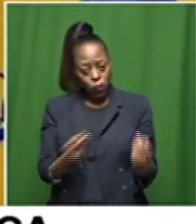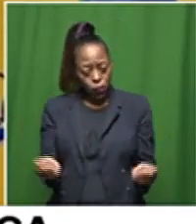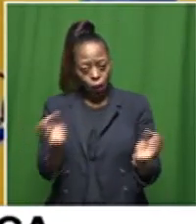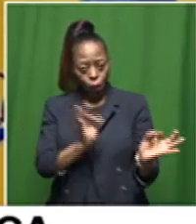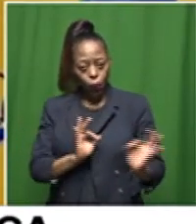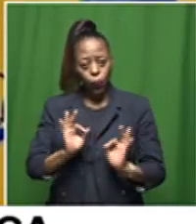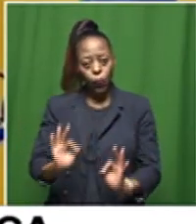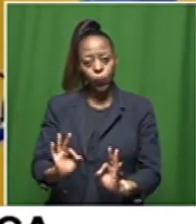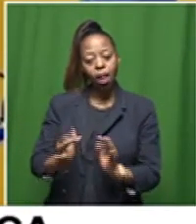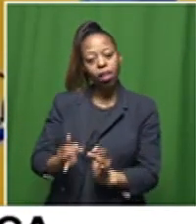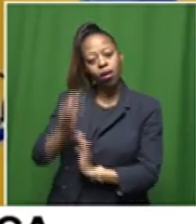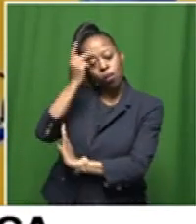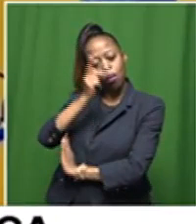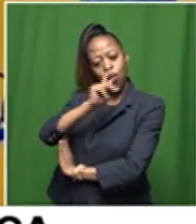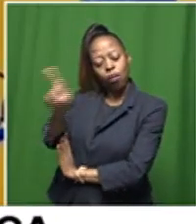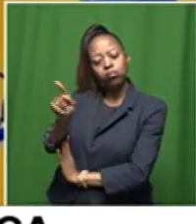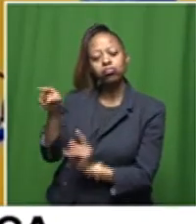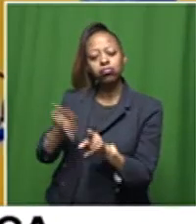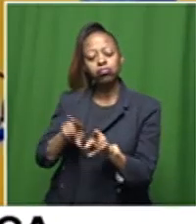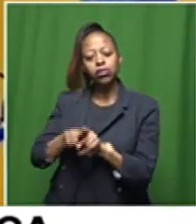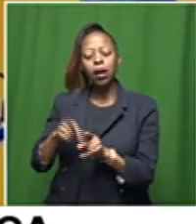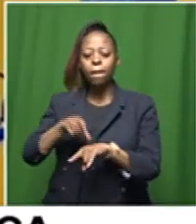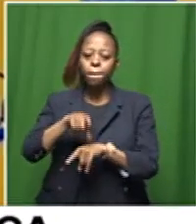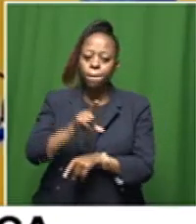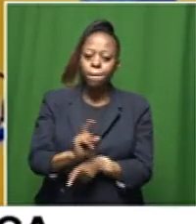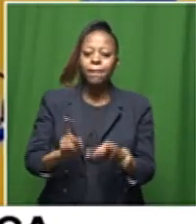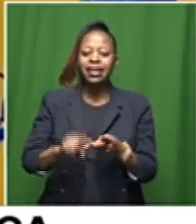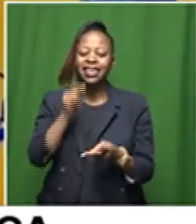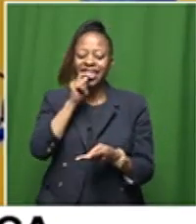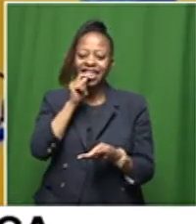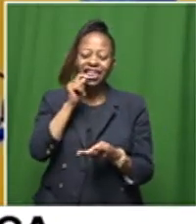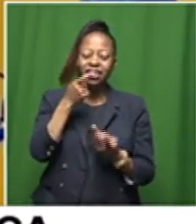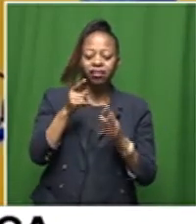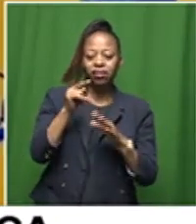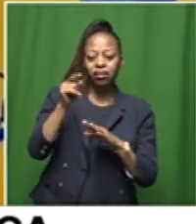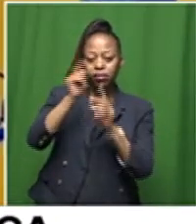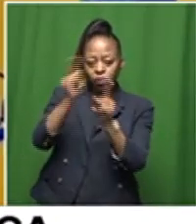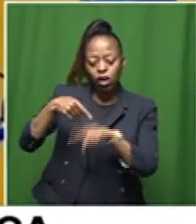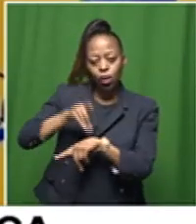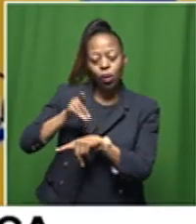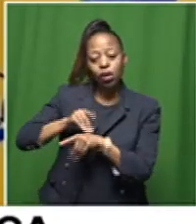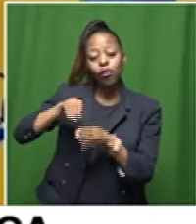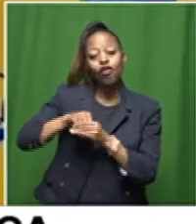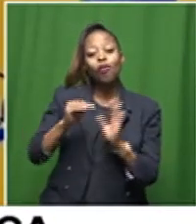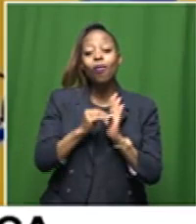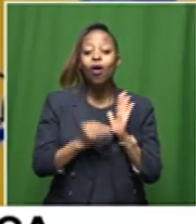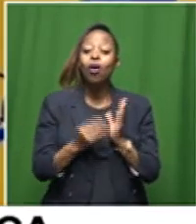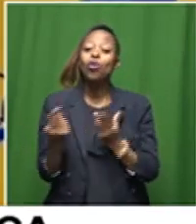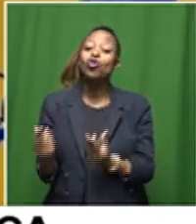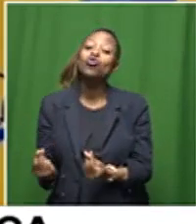these professors and even medical and dental specialists who participate in this program, they do